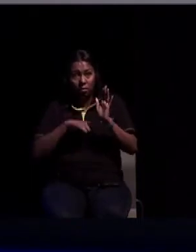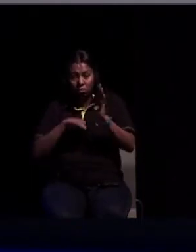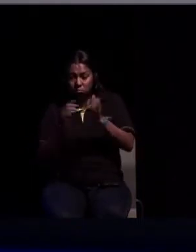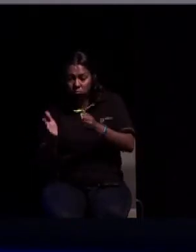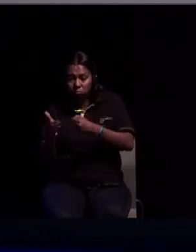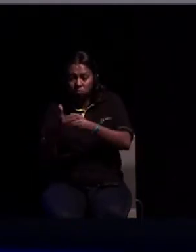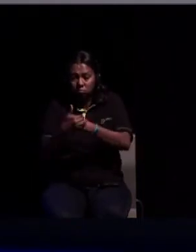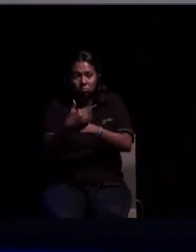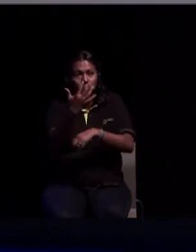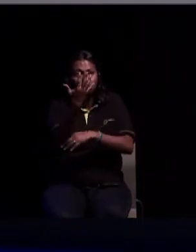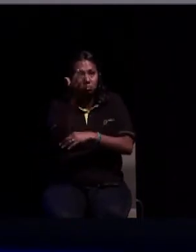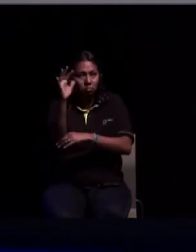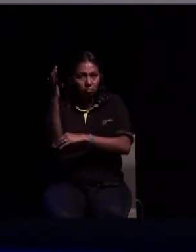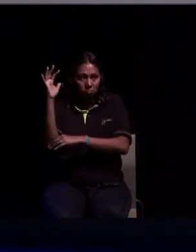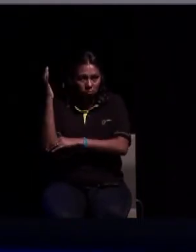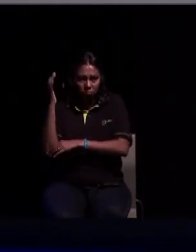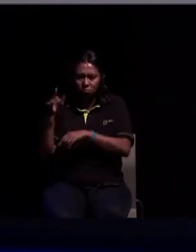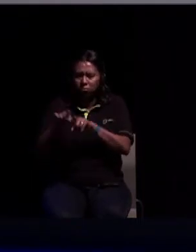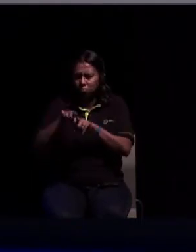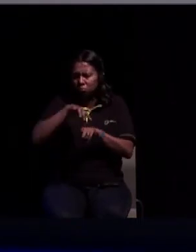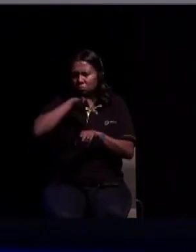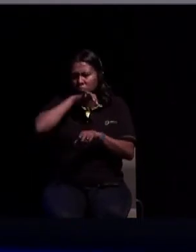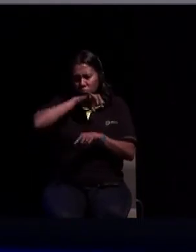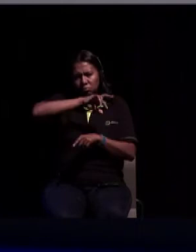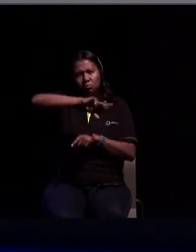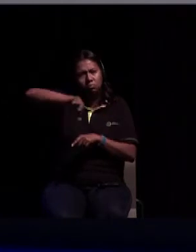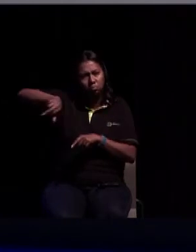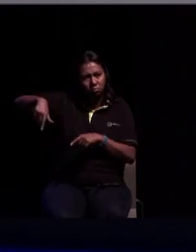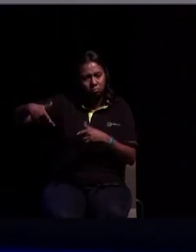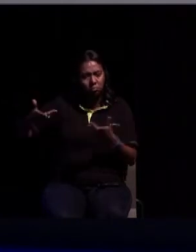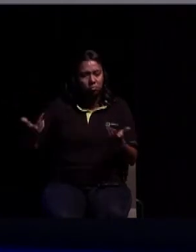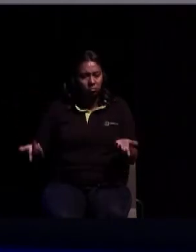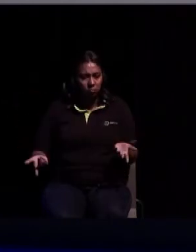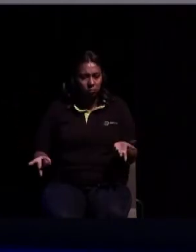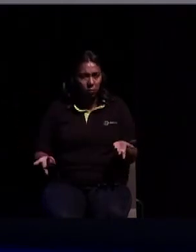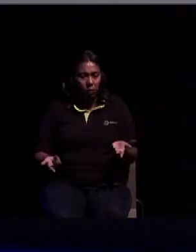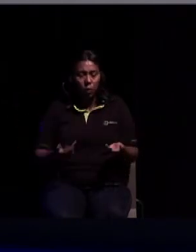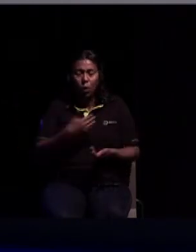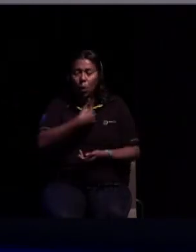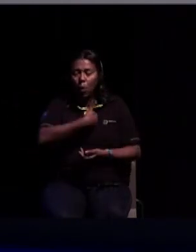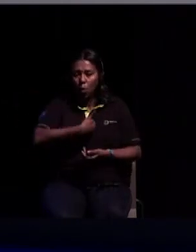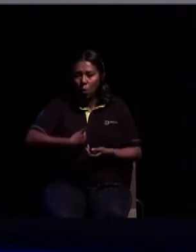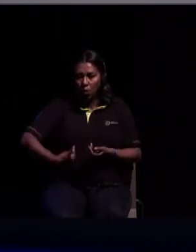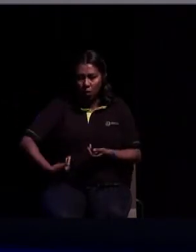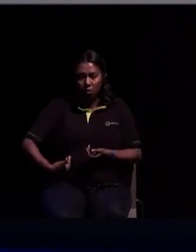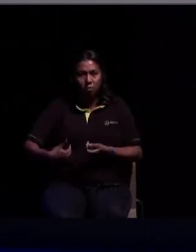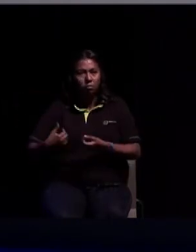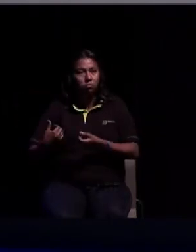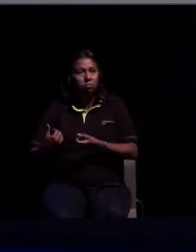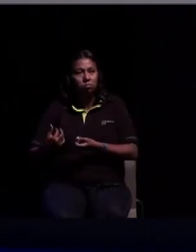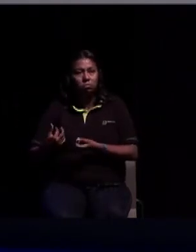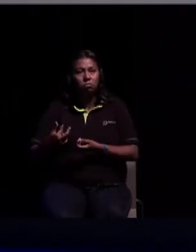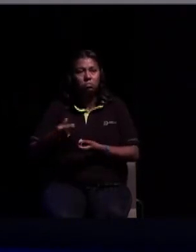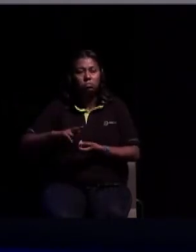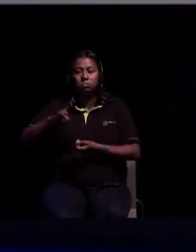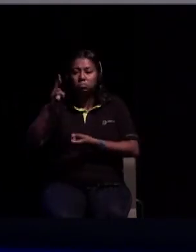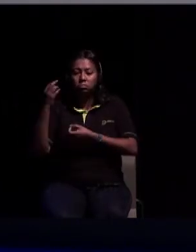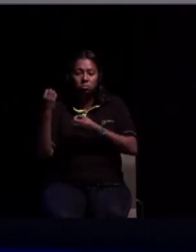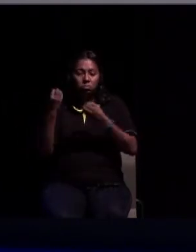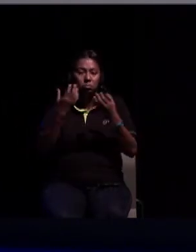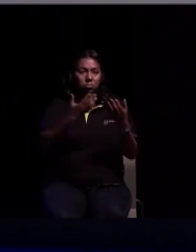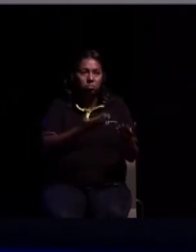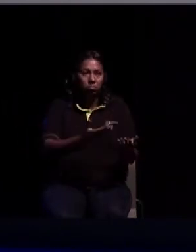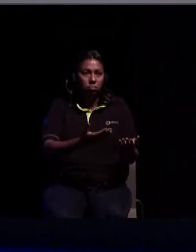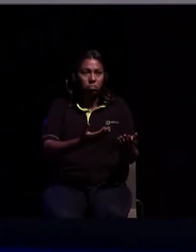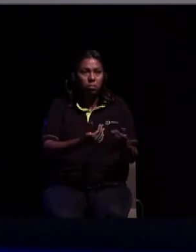biodiversity, which recently the federal government has delegated the role down to the state governments to check that